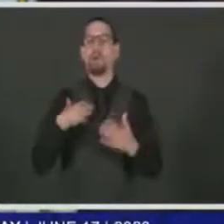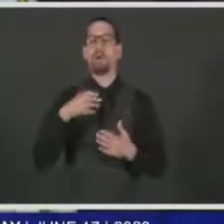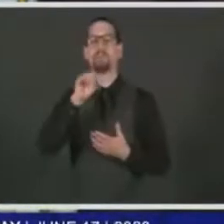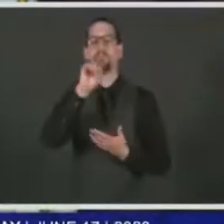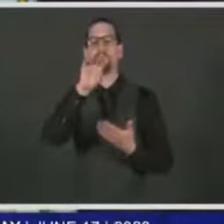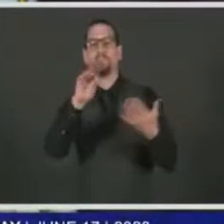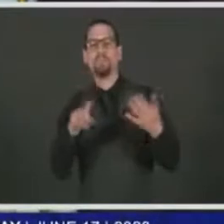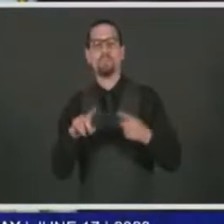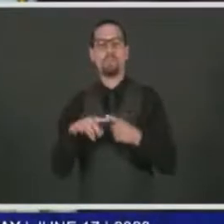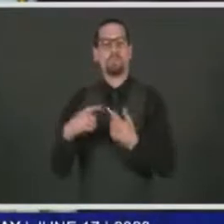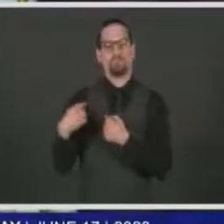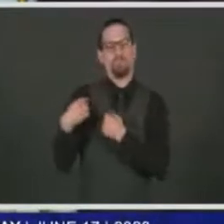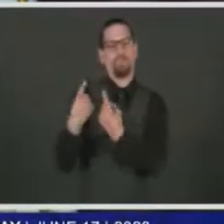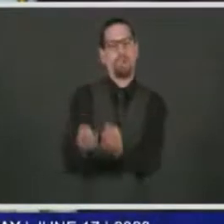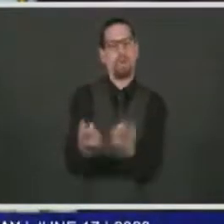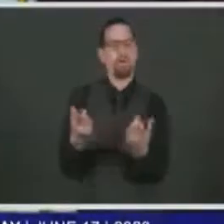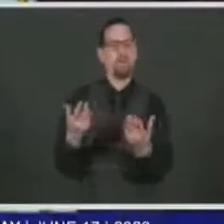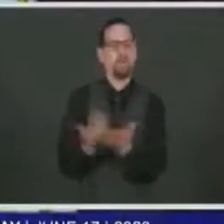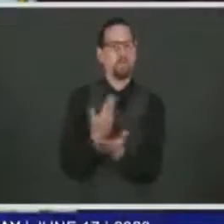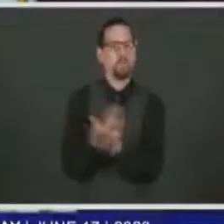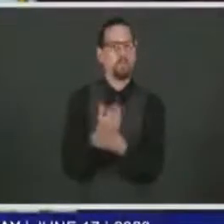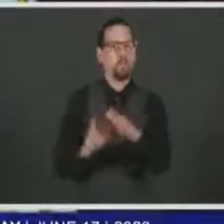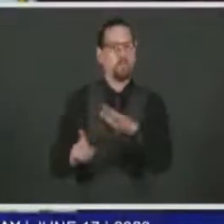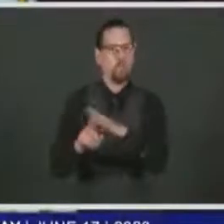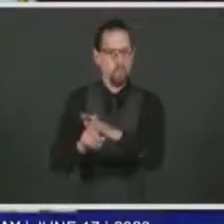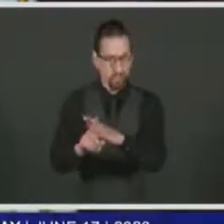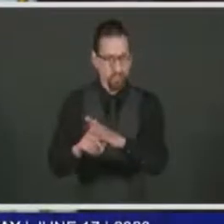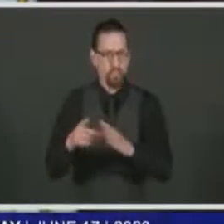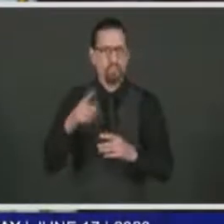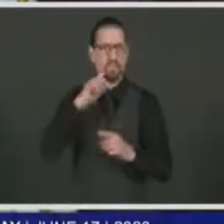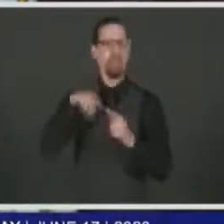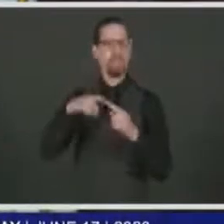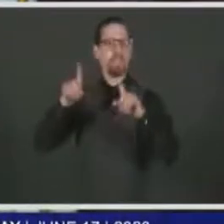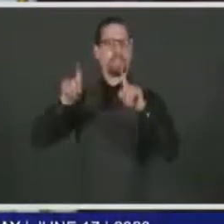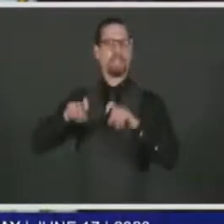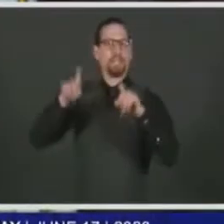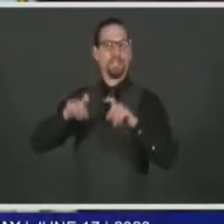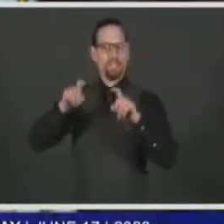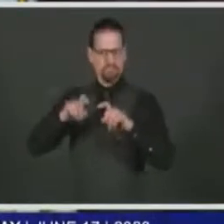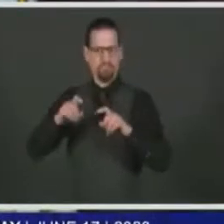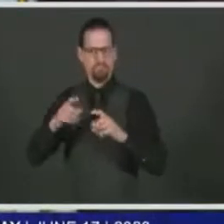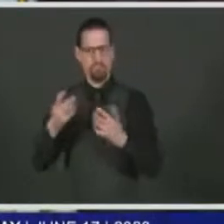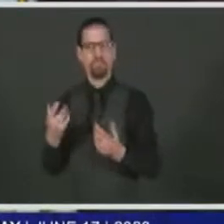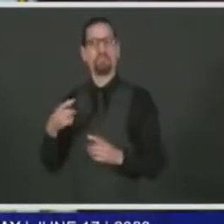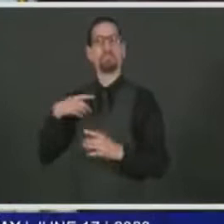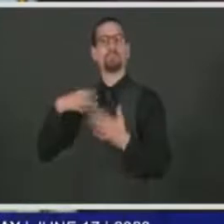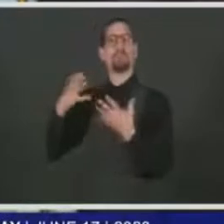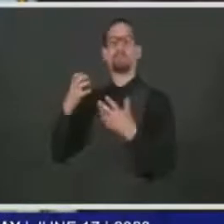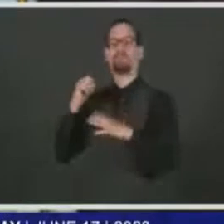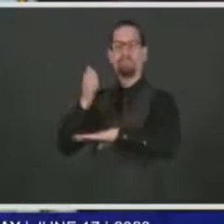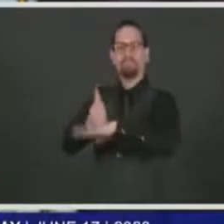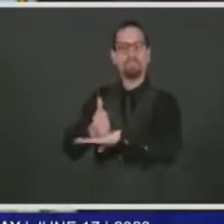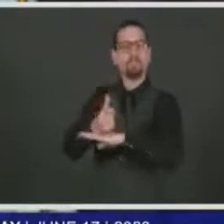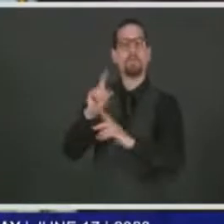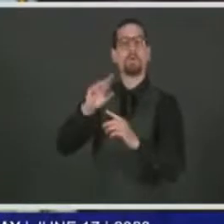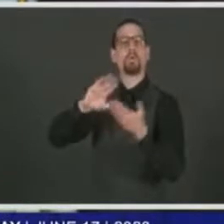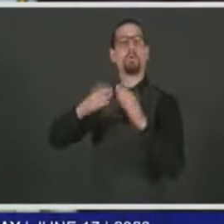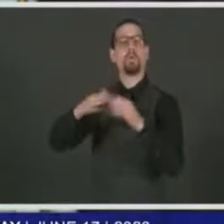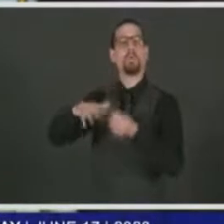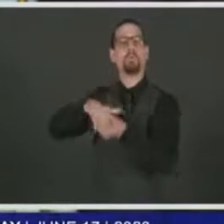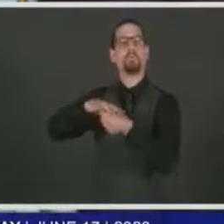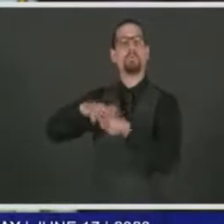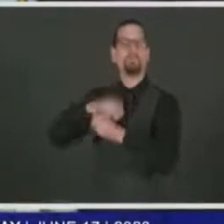we've been bringing testing into the neighborhoods that are most affected. And specifically, we're working closely with community health